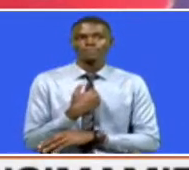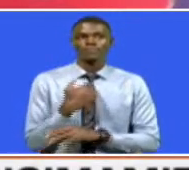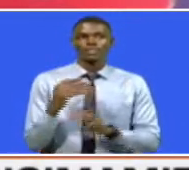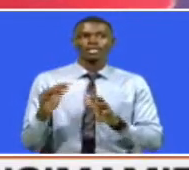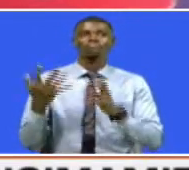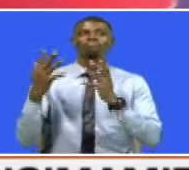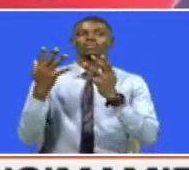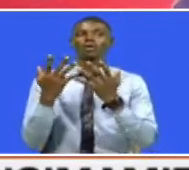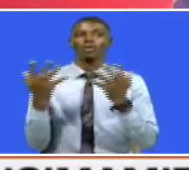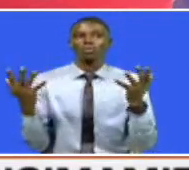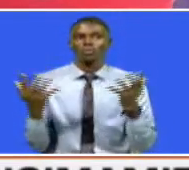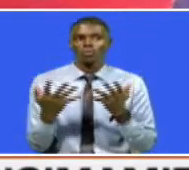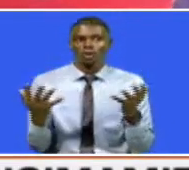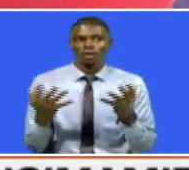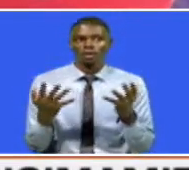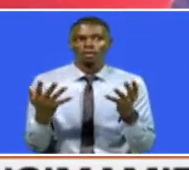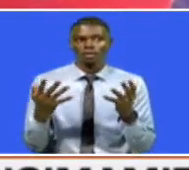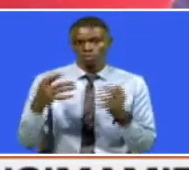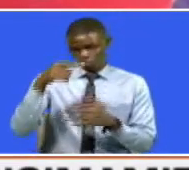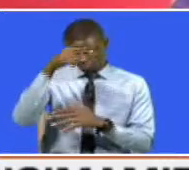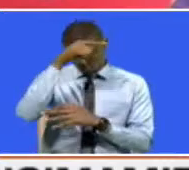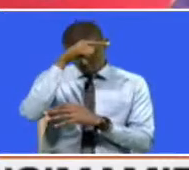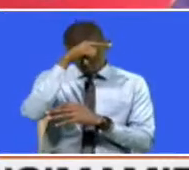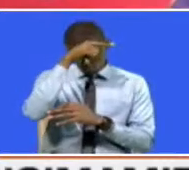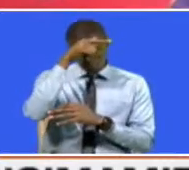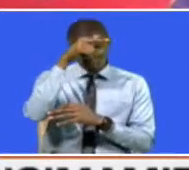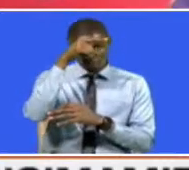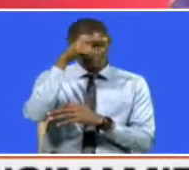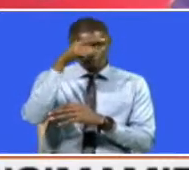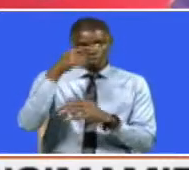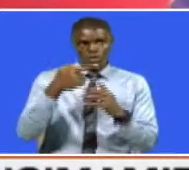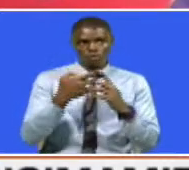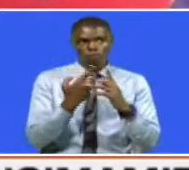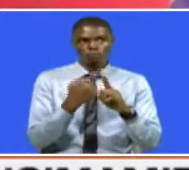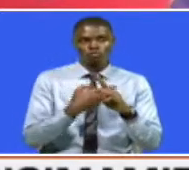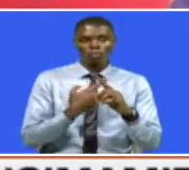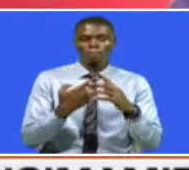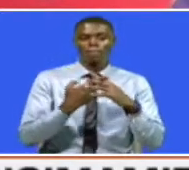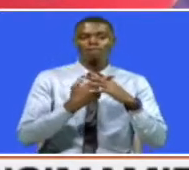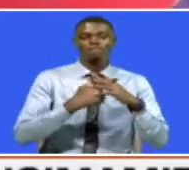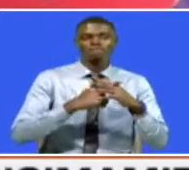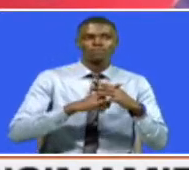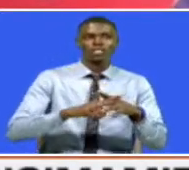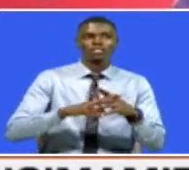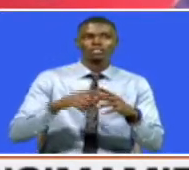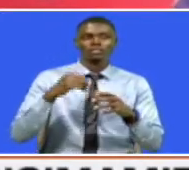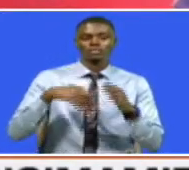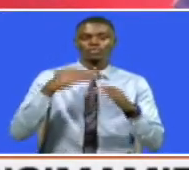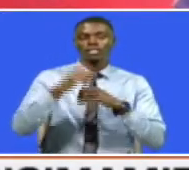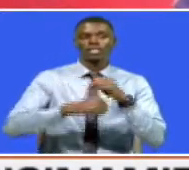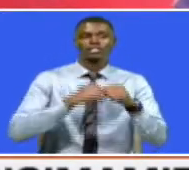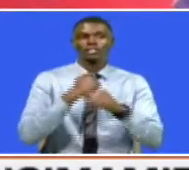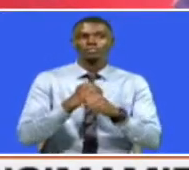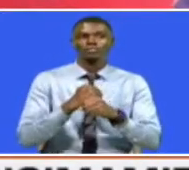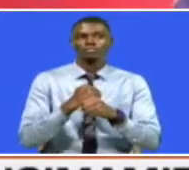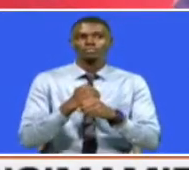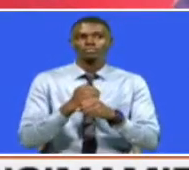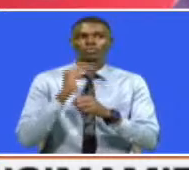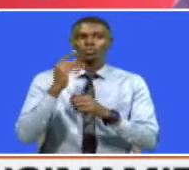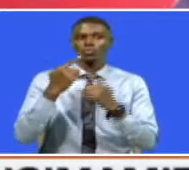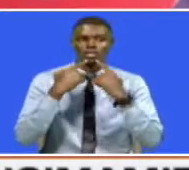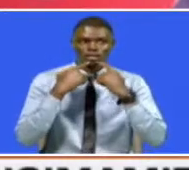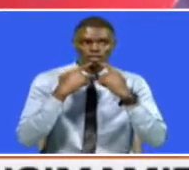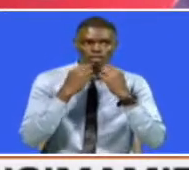occasion where we are going to graduate the students beginning the first quarter of next year. As Dr. Mrithi will tell you,